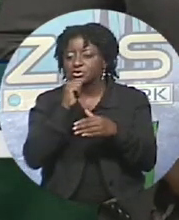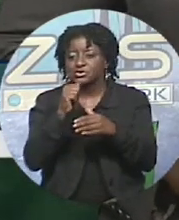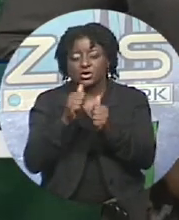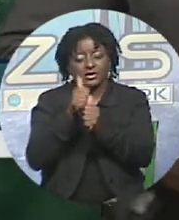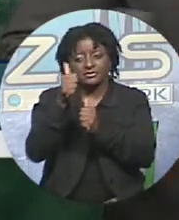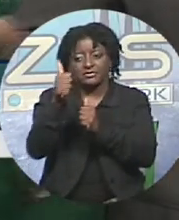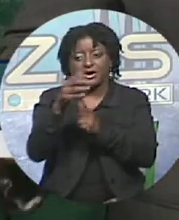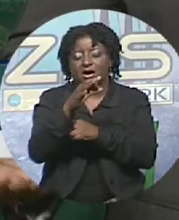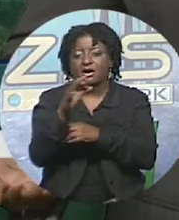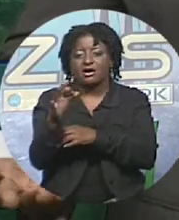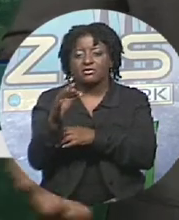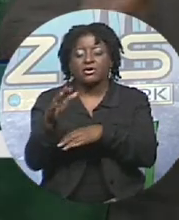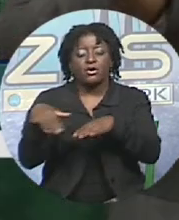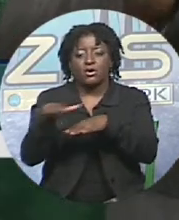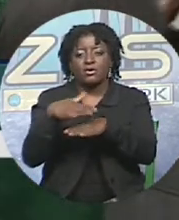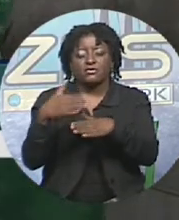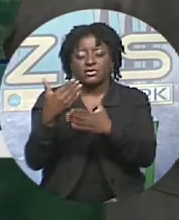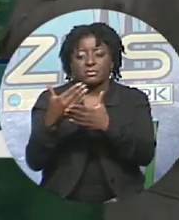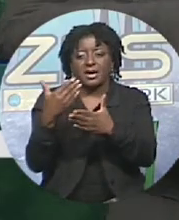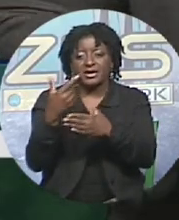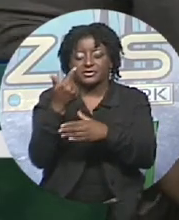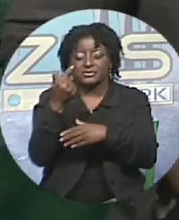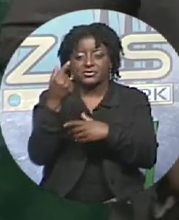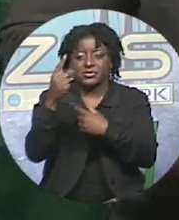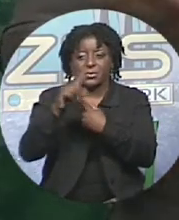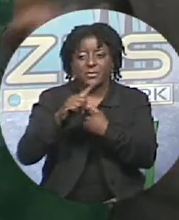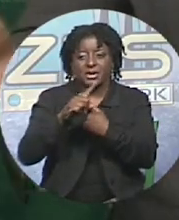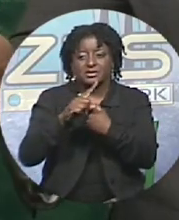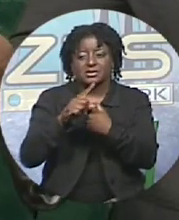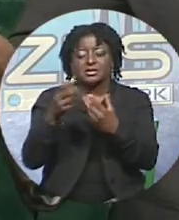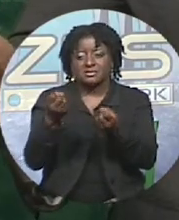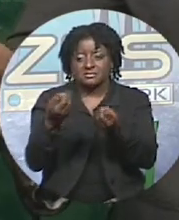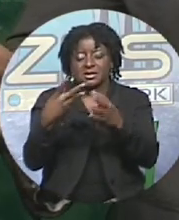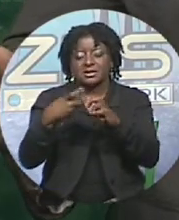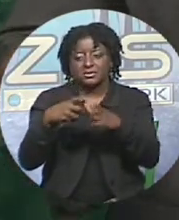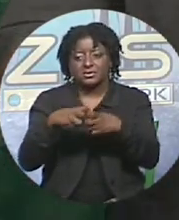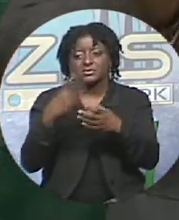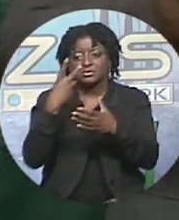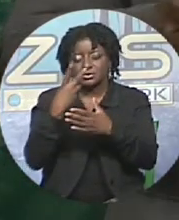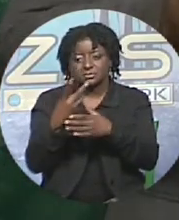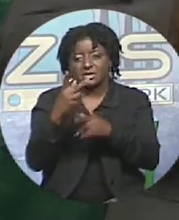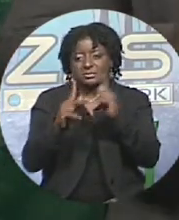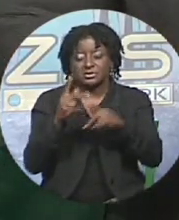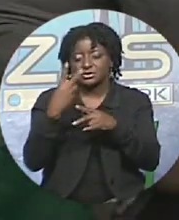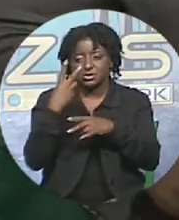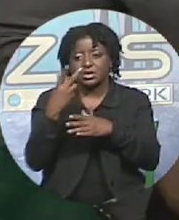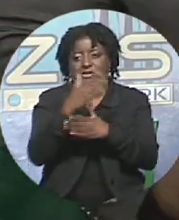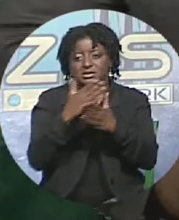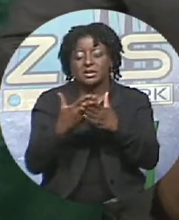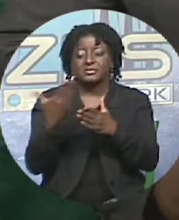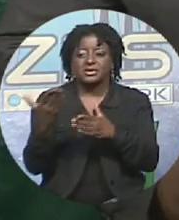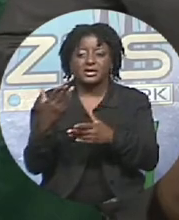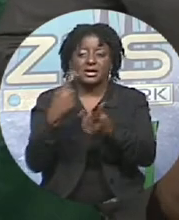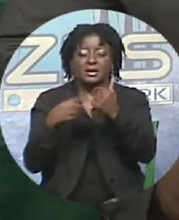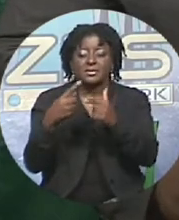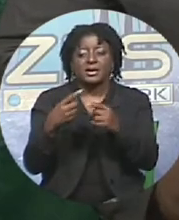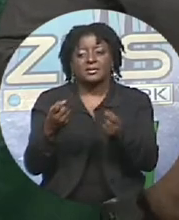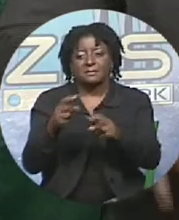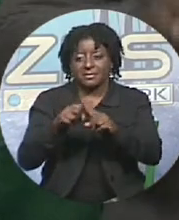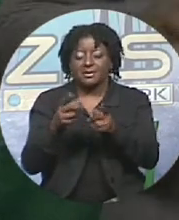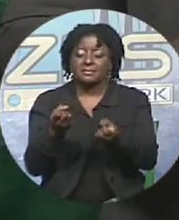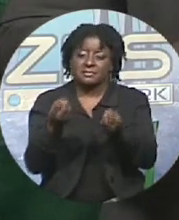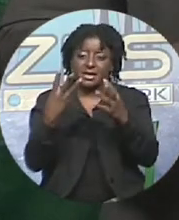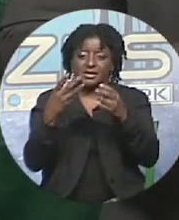the situation over the past few months saw something coming. Although many are still shocked by Chapter 11 filing a bankruptcy by